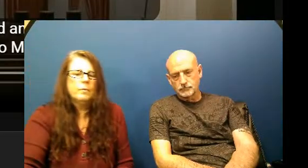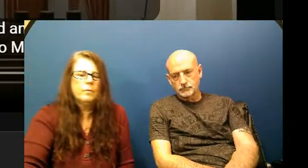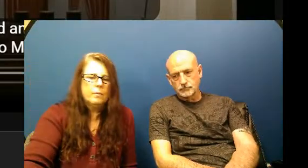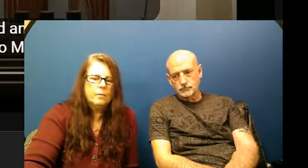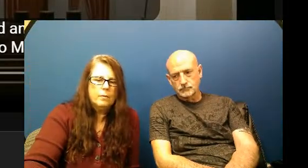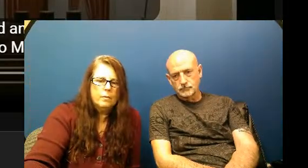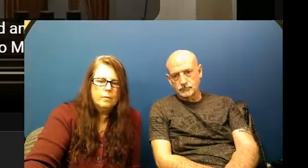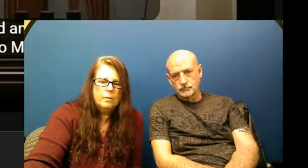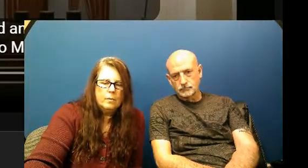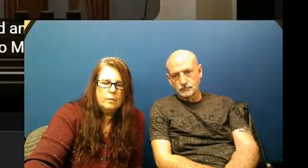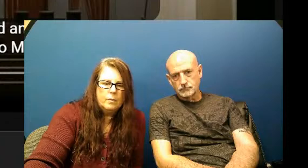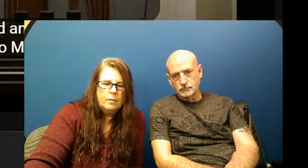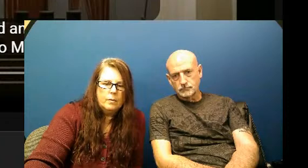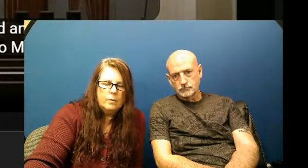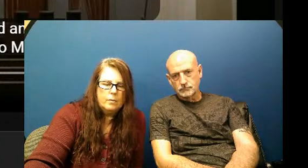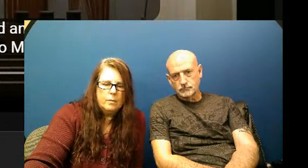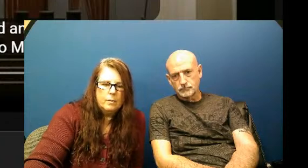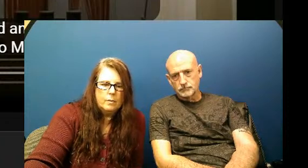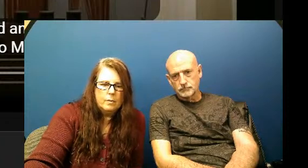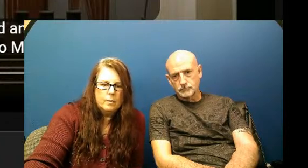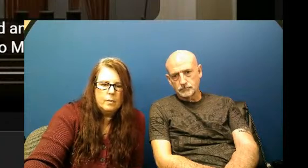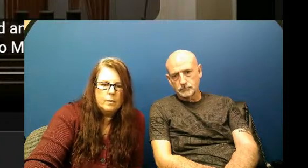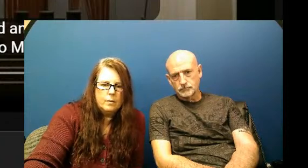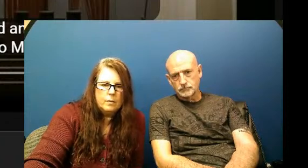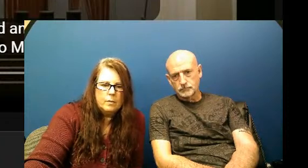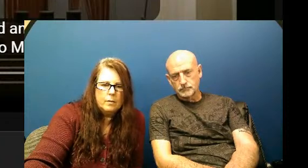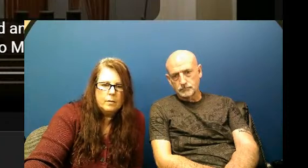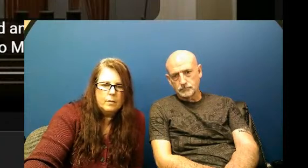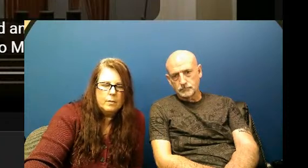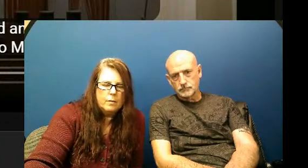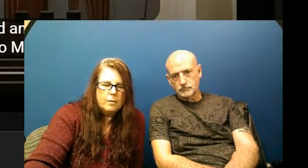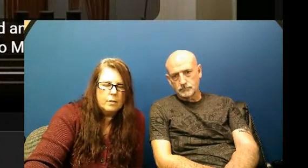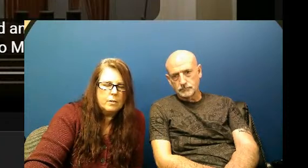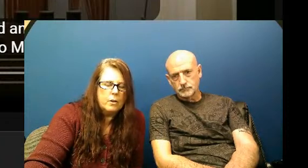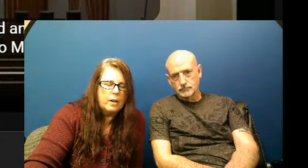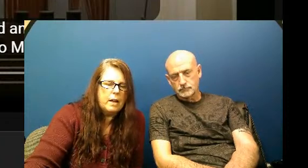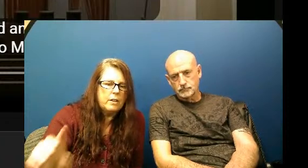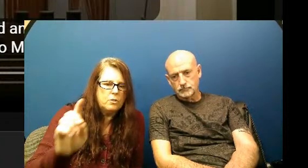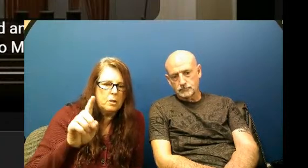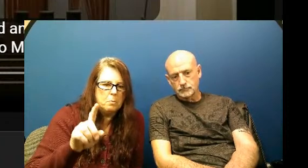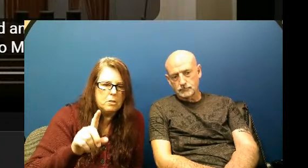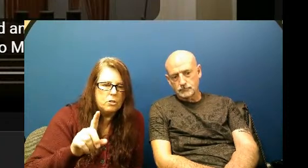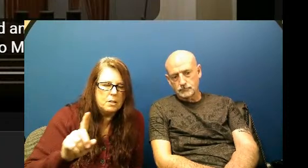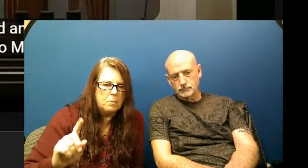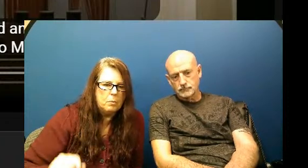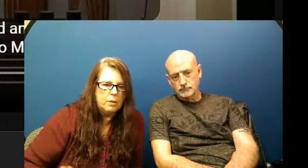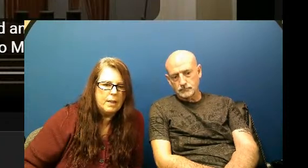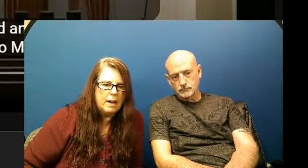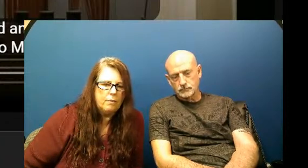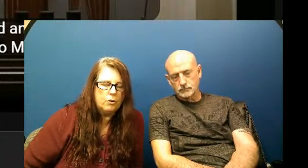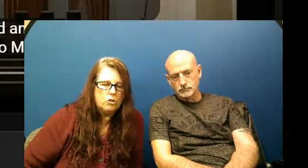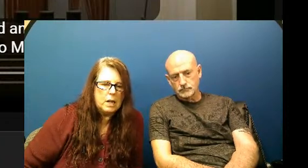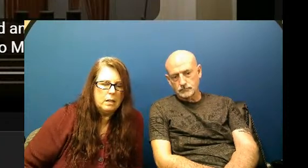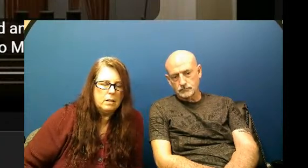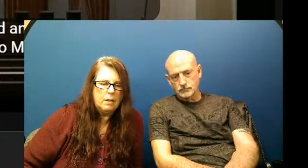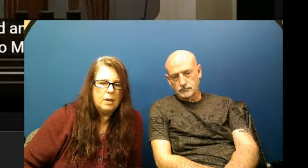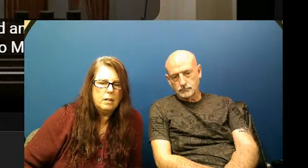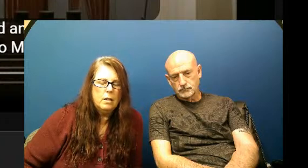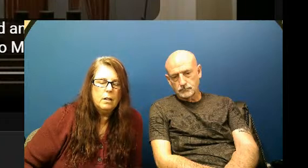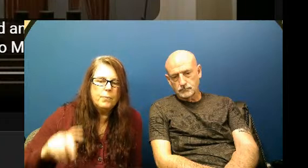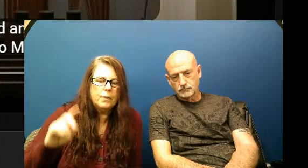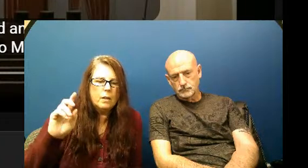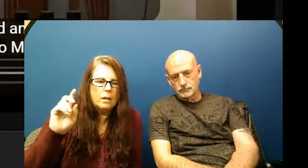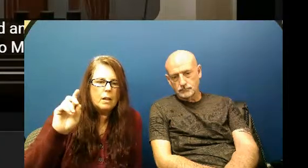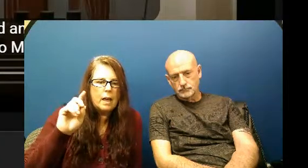is regulating the speech itself for content-based reasons. Yeah, Yes. and we don't do that in the. So I just wanted to mention something with that for Jay and